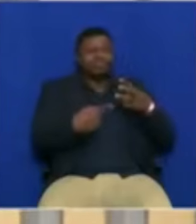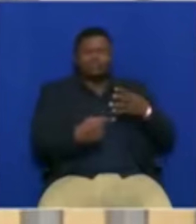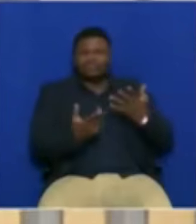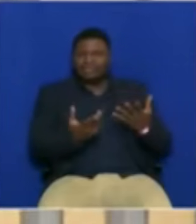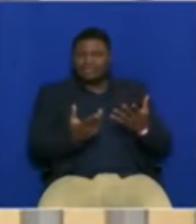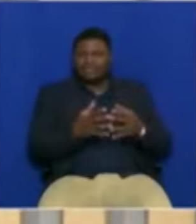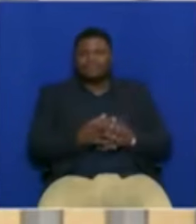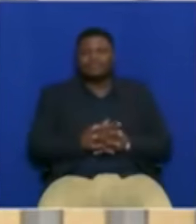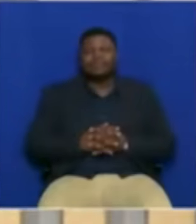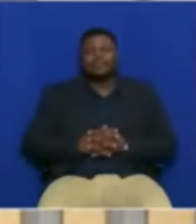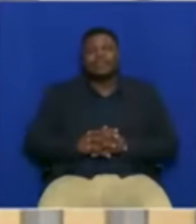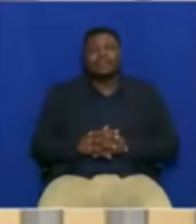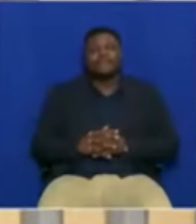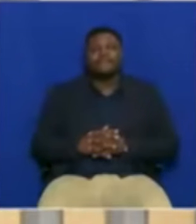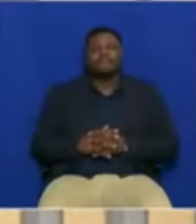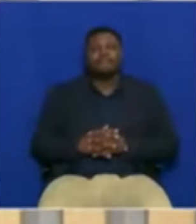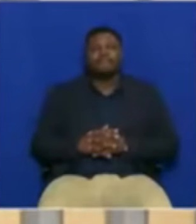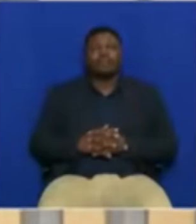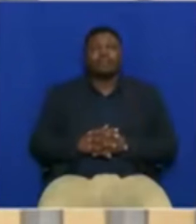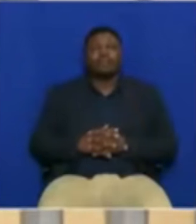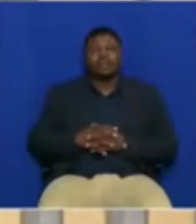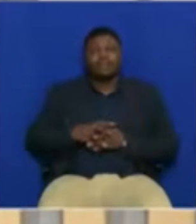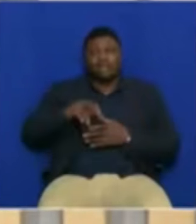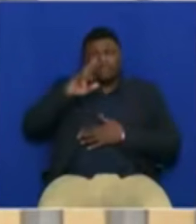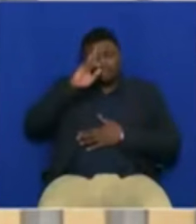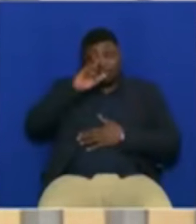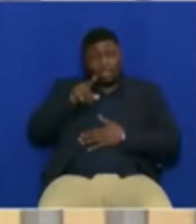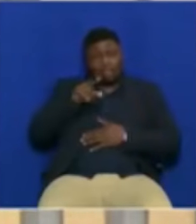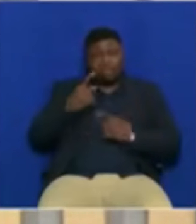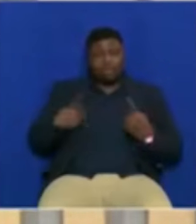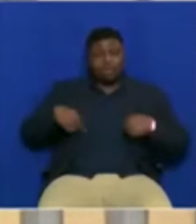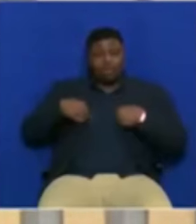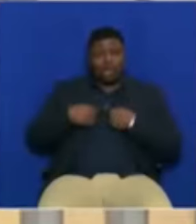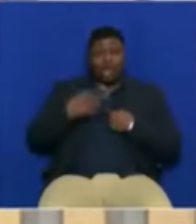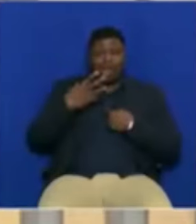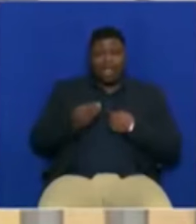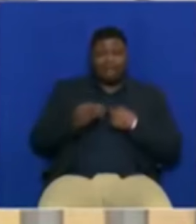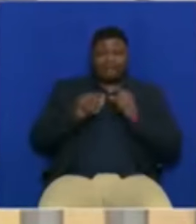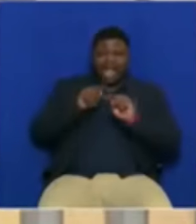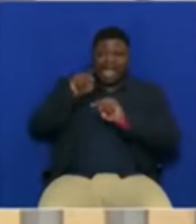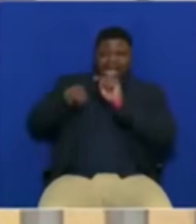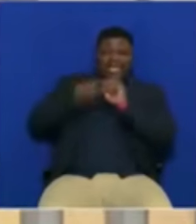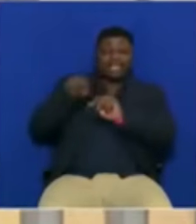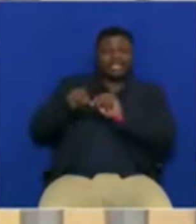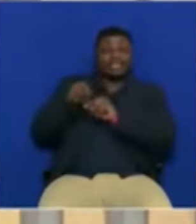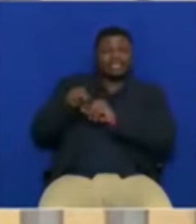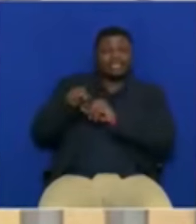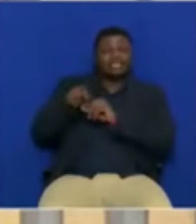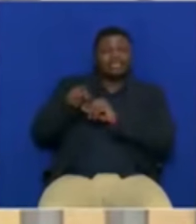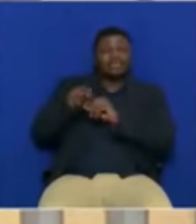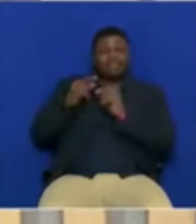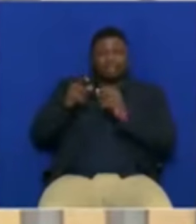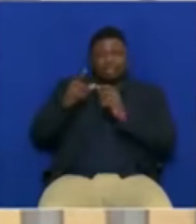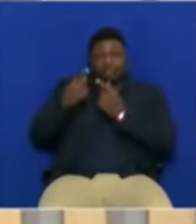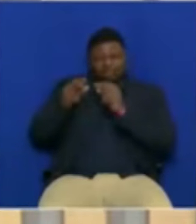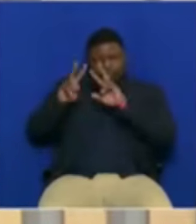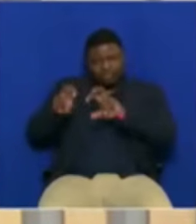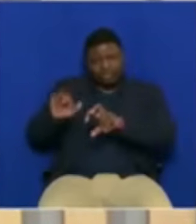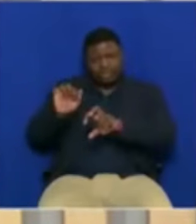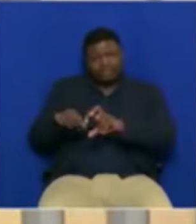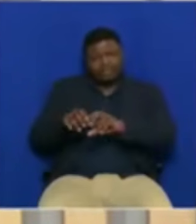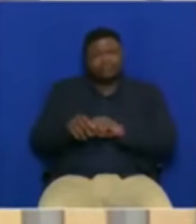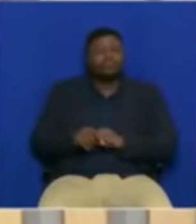and so the specific, like for example the dockets, now he's got that, but with the particular